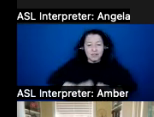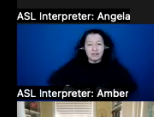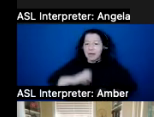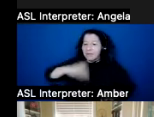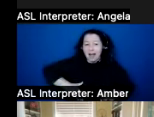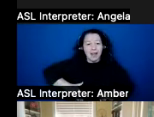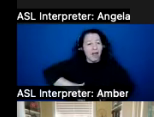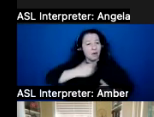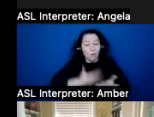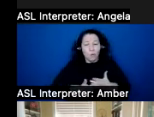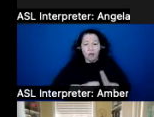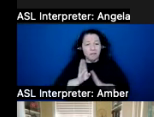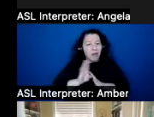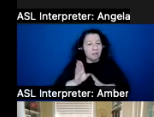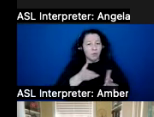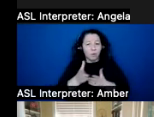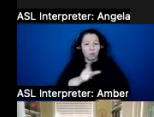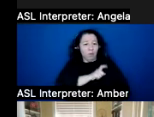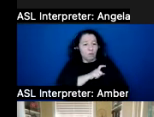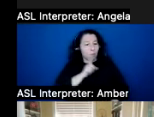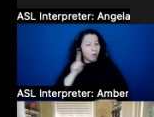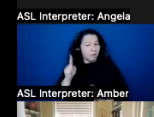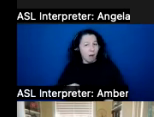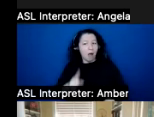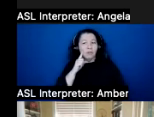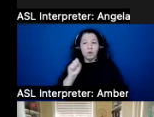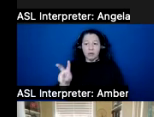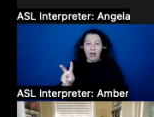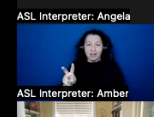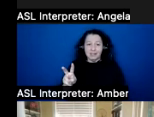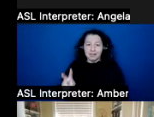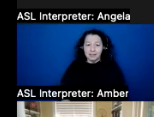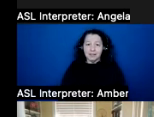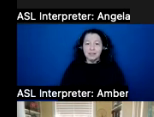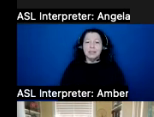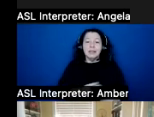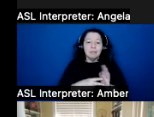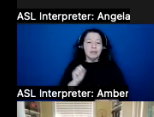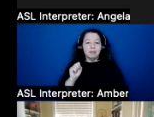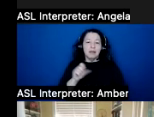violence. Yes. All right, next slide.